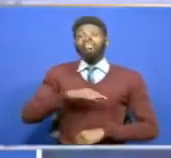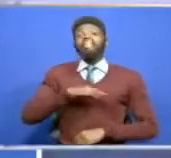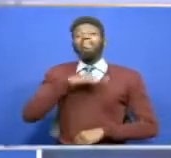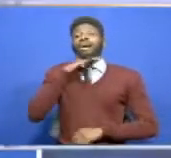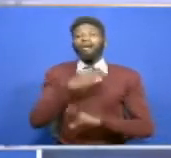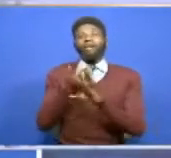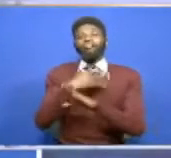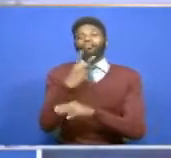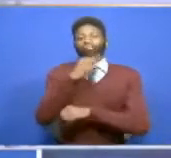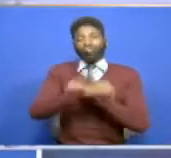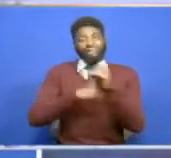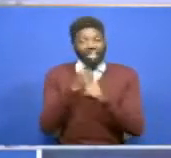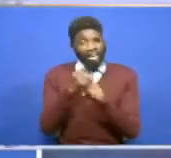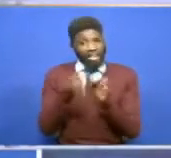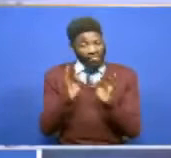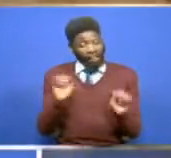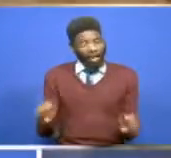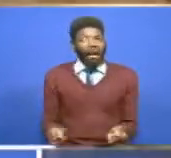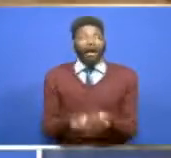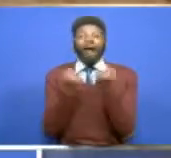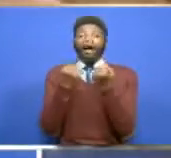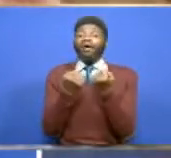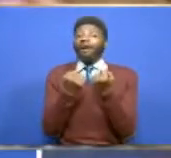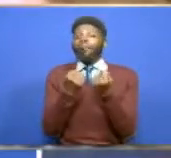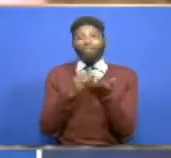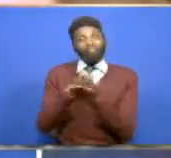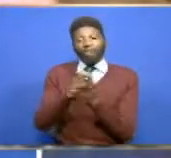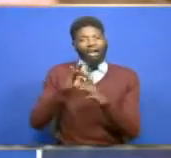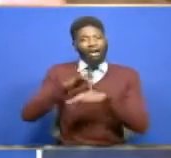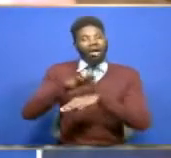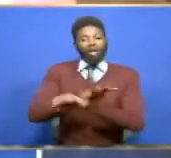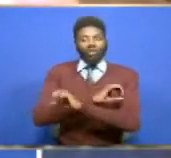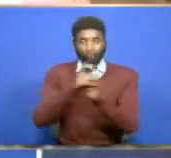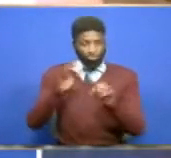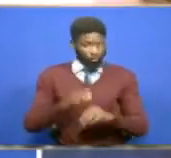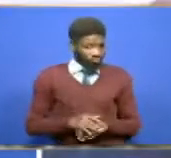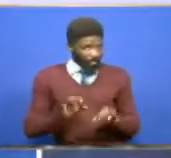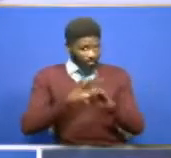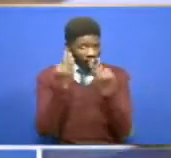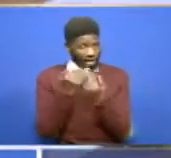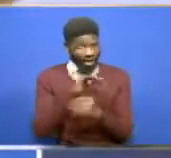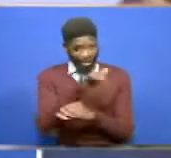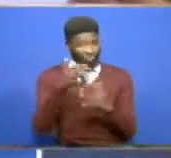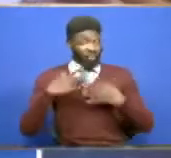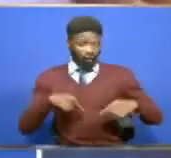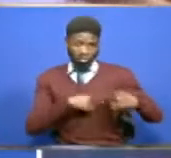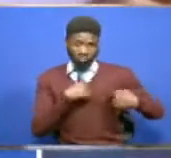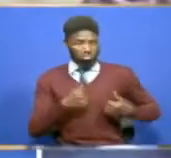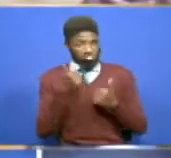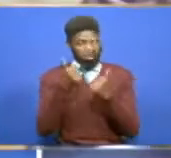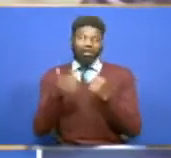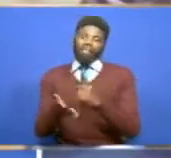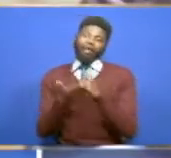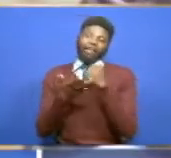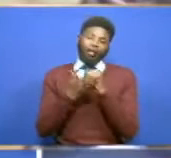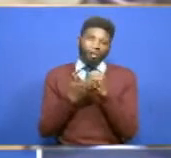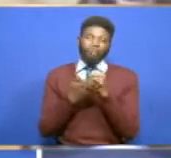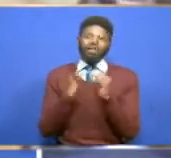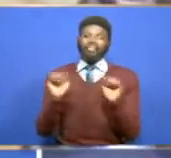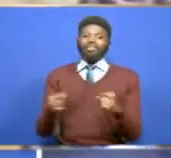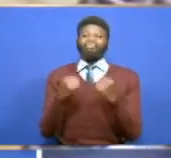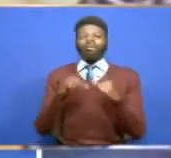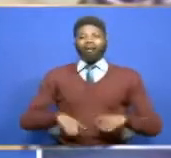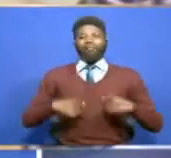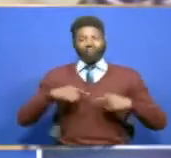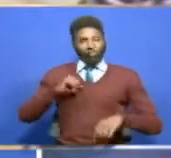as possible. The family is now appealing to well-wishers to come to their aid and help them save the life of their daughter. That the